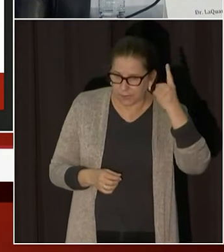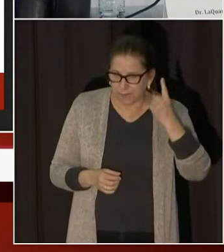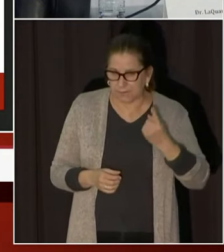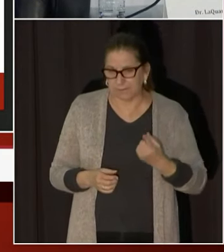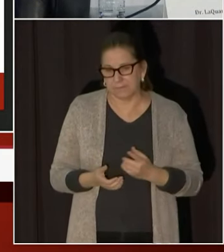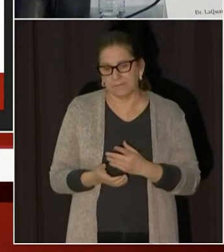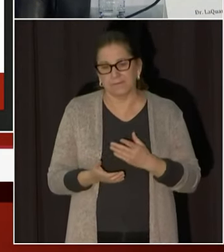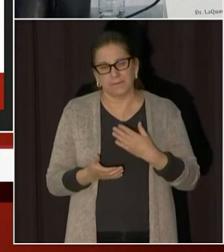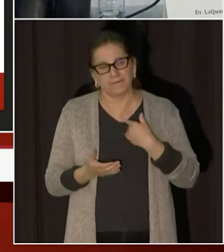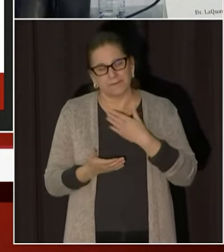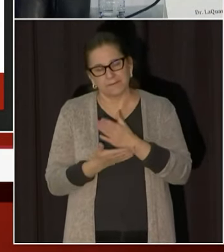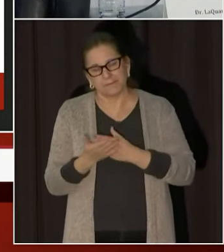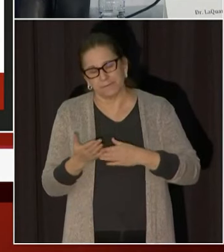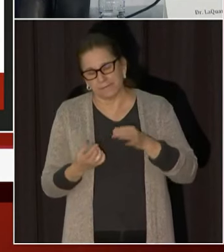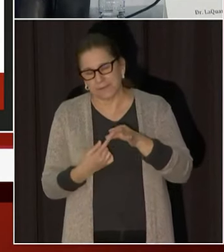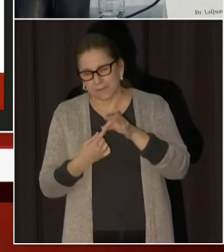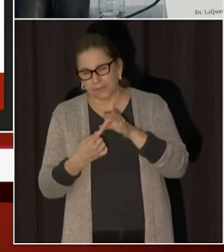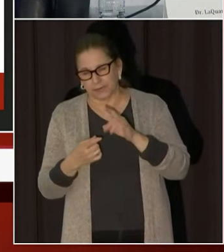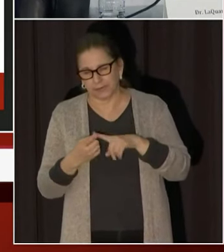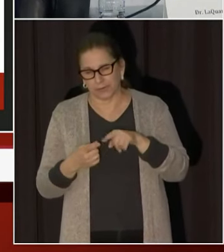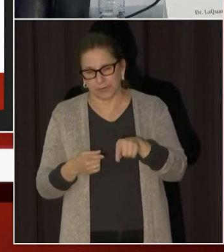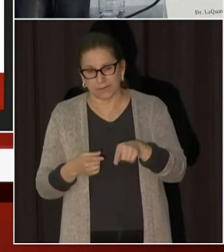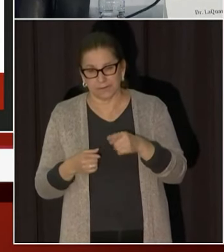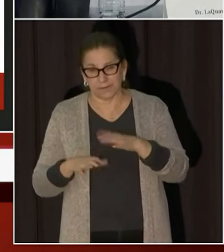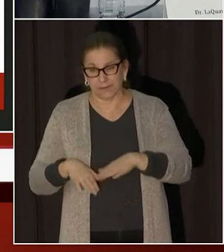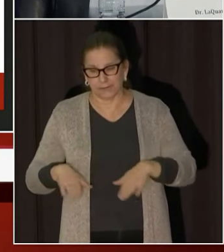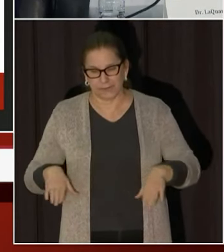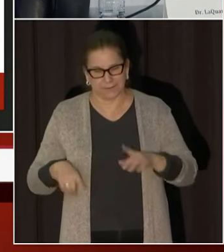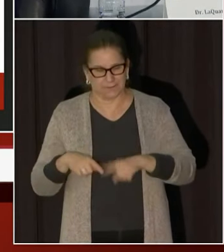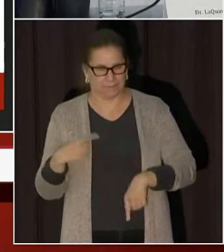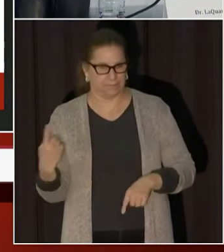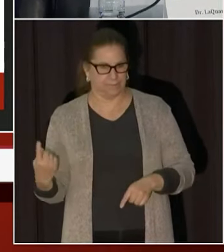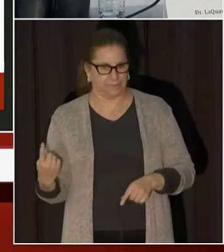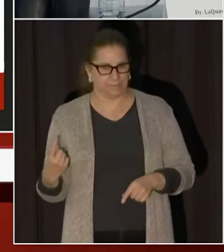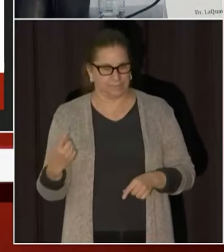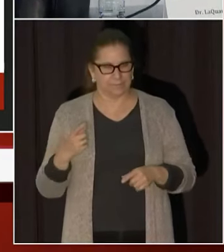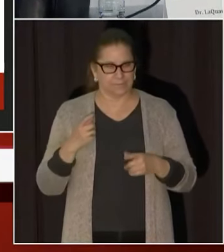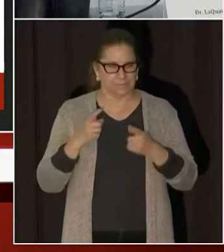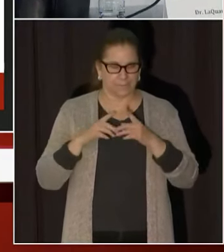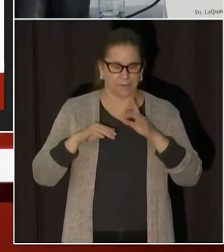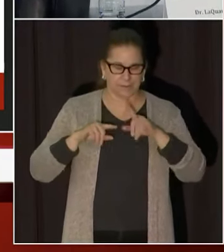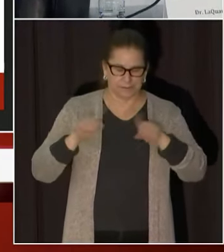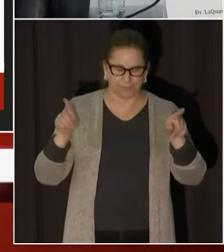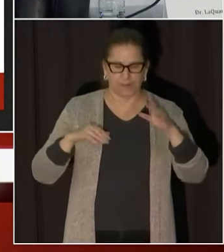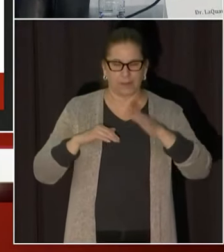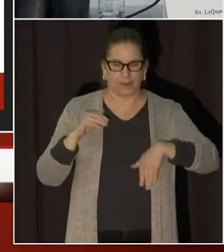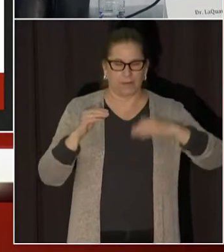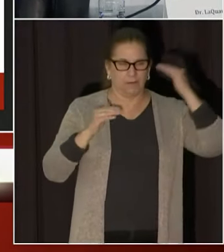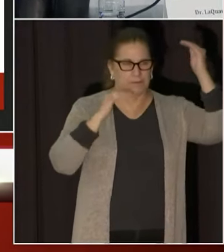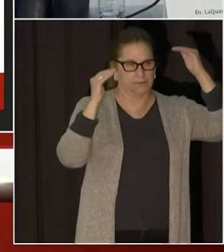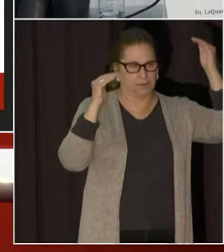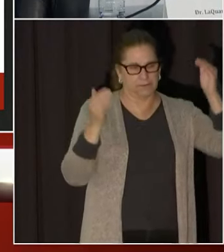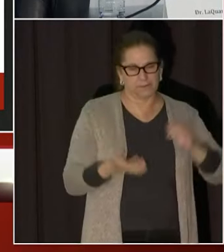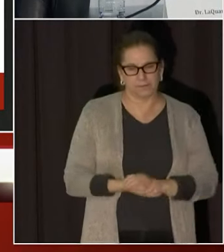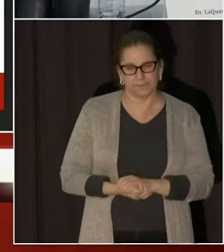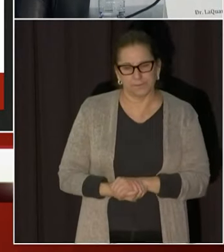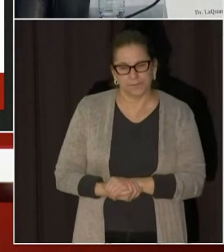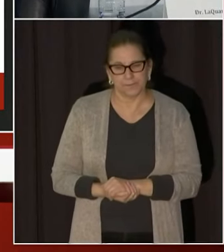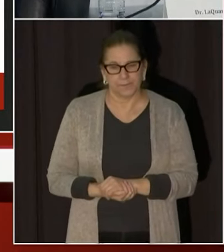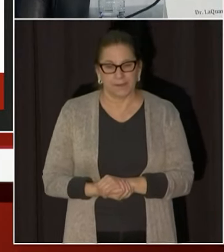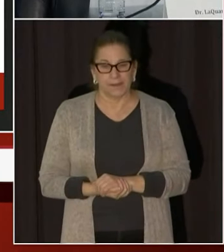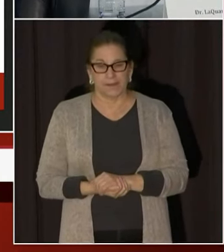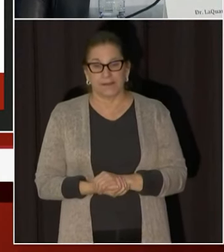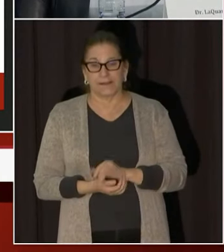symptoms in children because children and adults may present differently with COVID-19. While again, the fever,